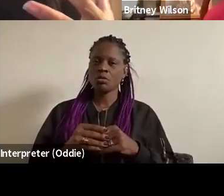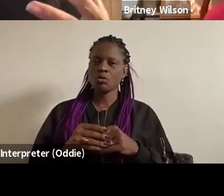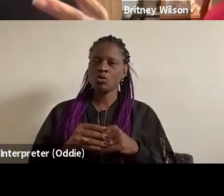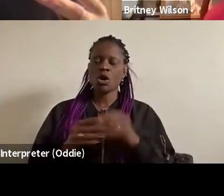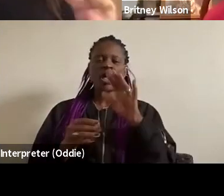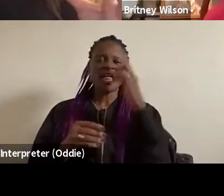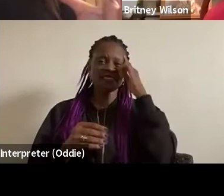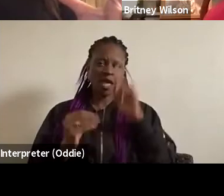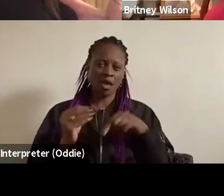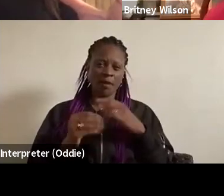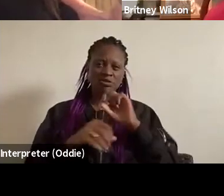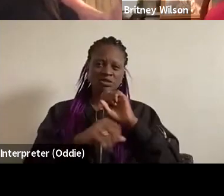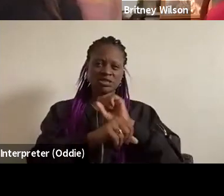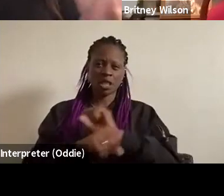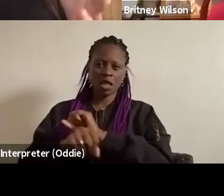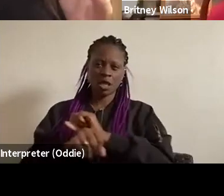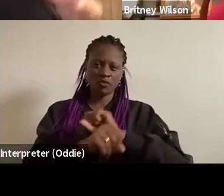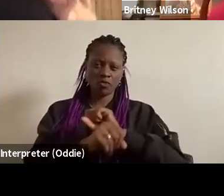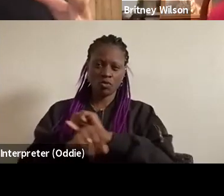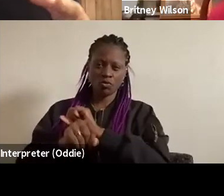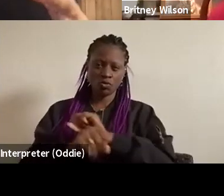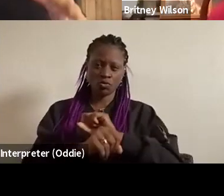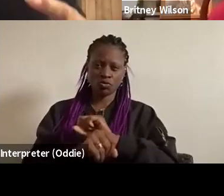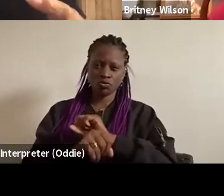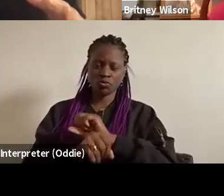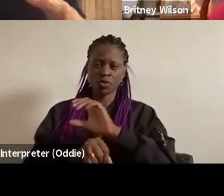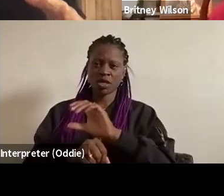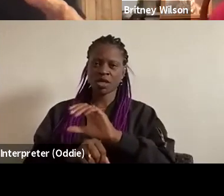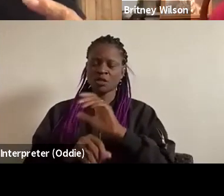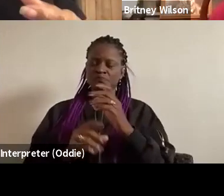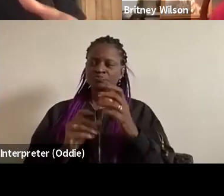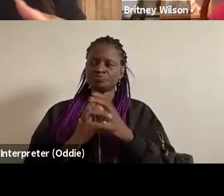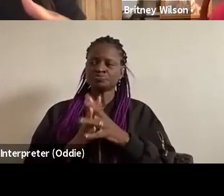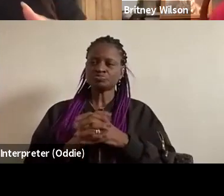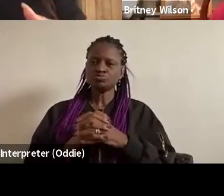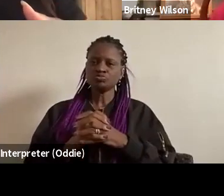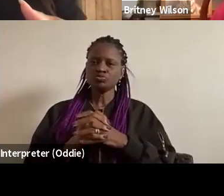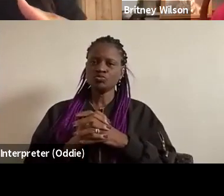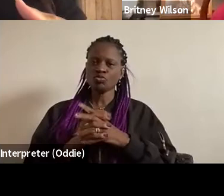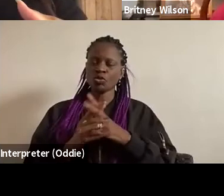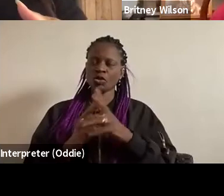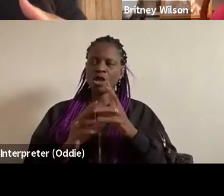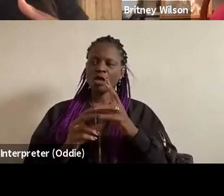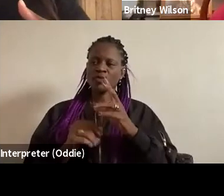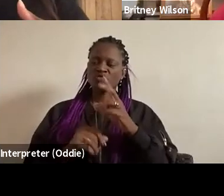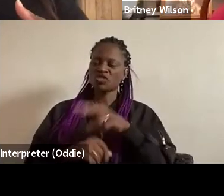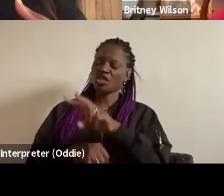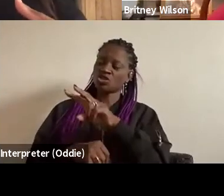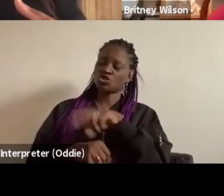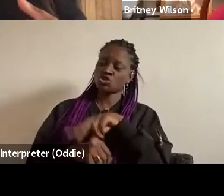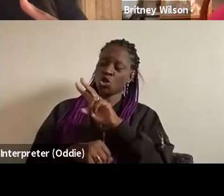slavery, you know, the Black disabled body either being thought as a